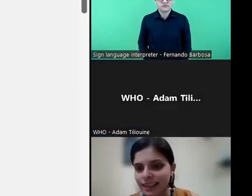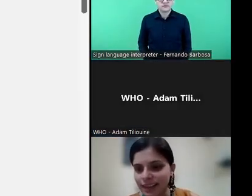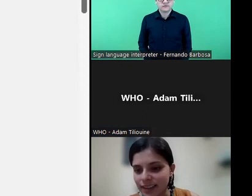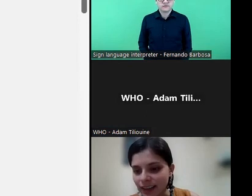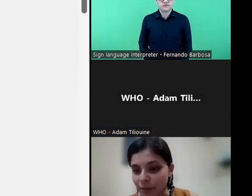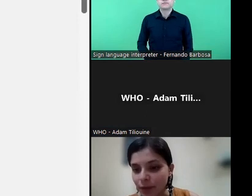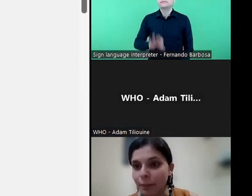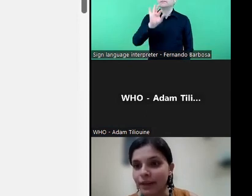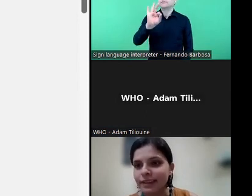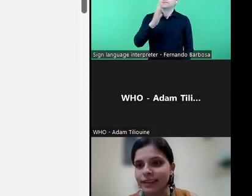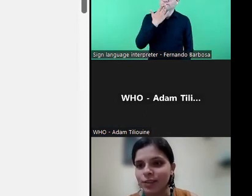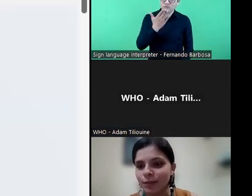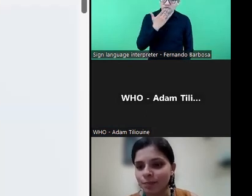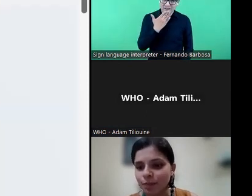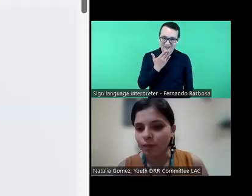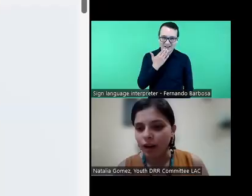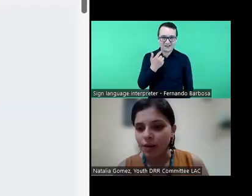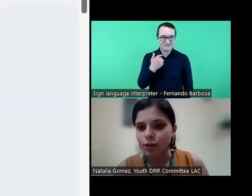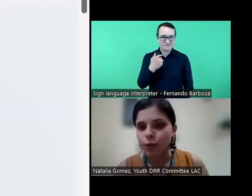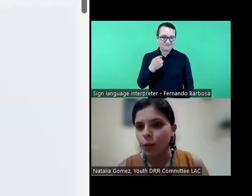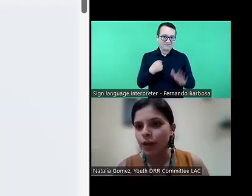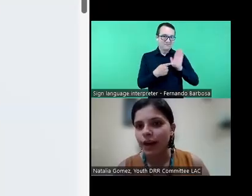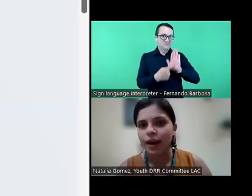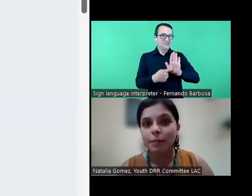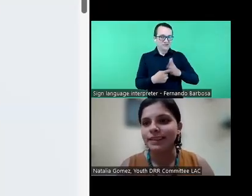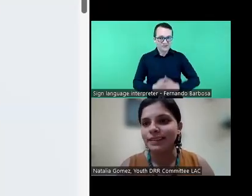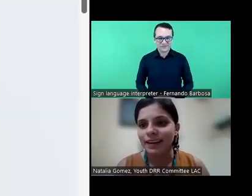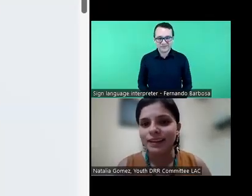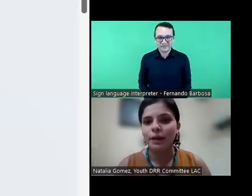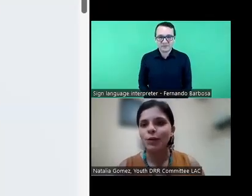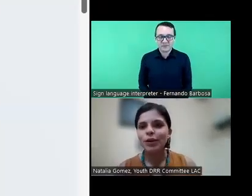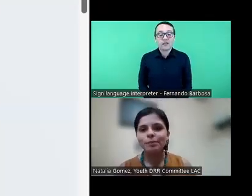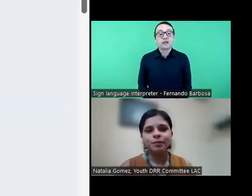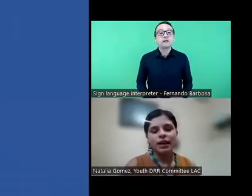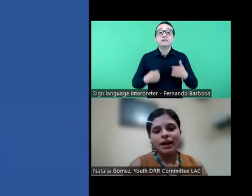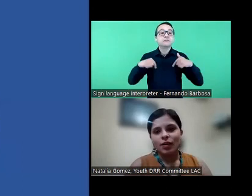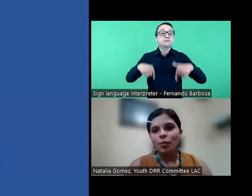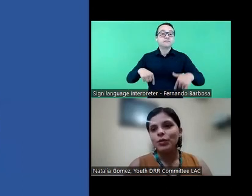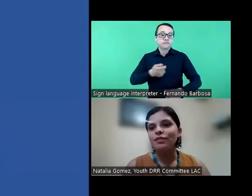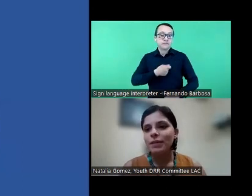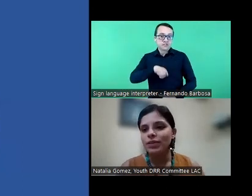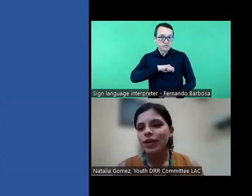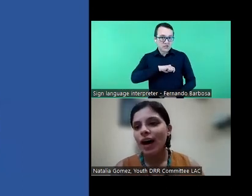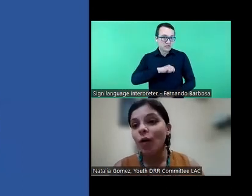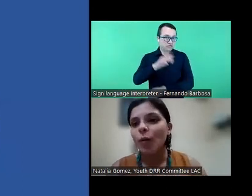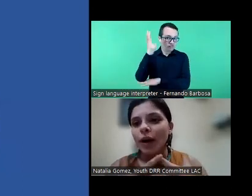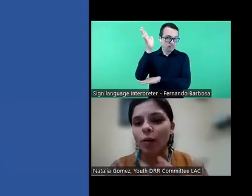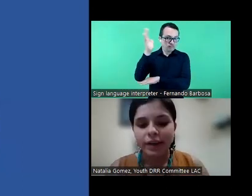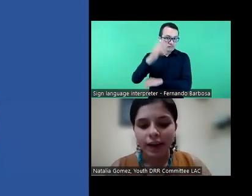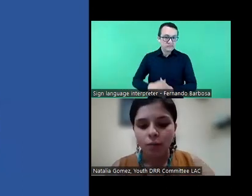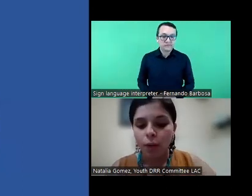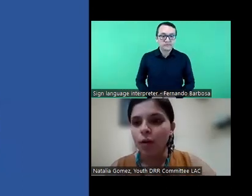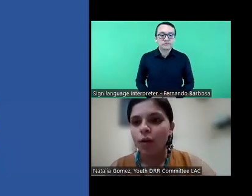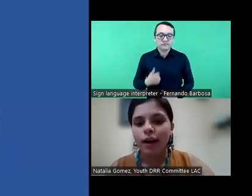Muchas gracias por la presentación. Thank you very much for the presentation. I am going to make my presentation in